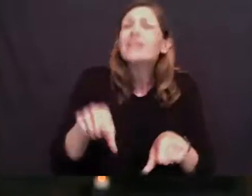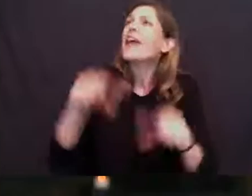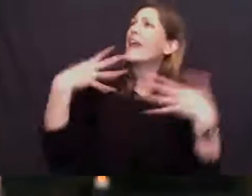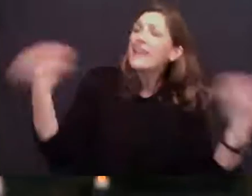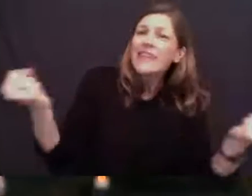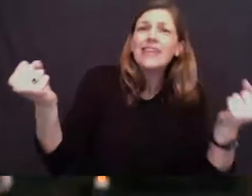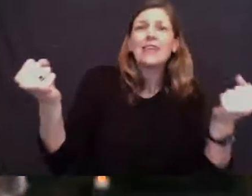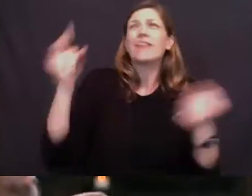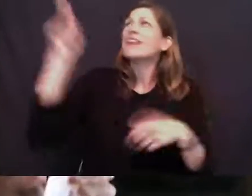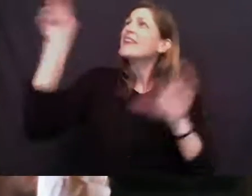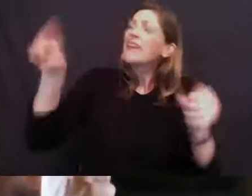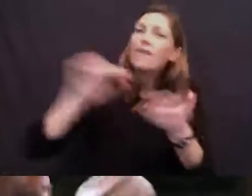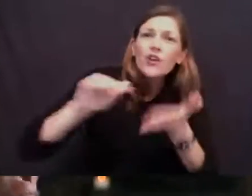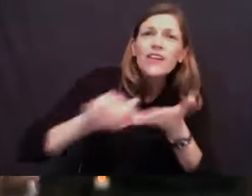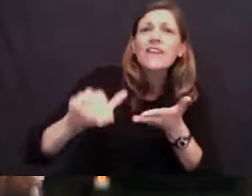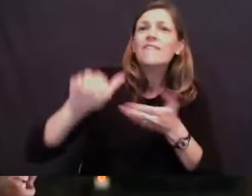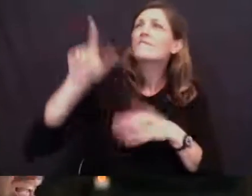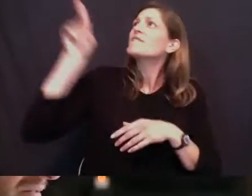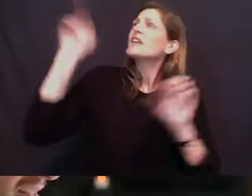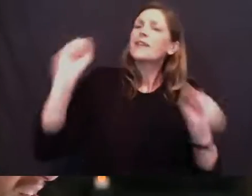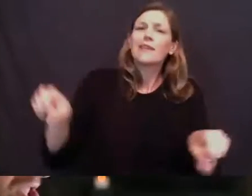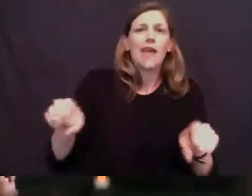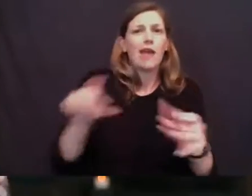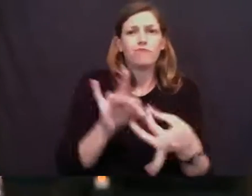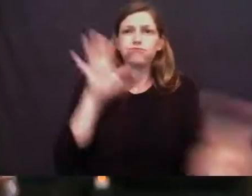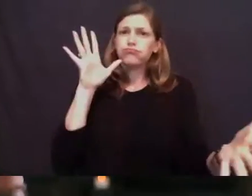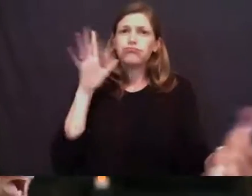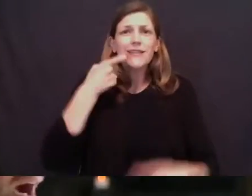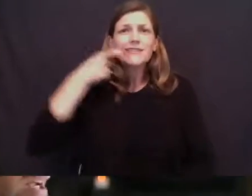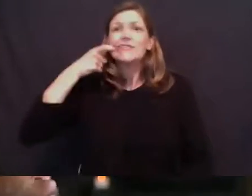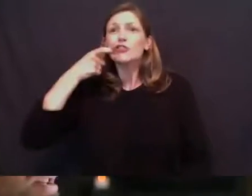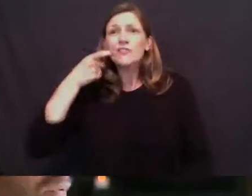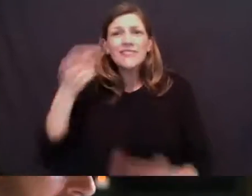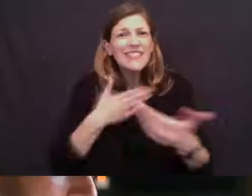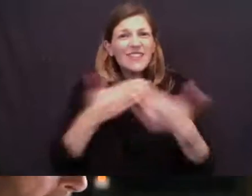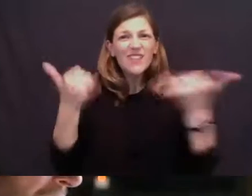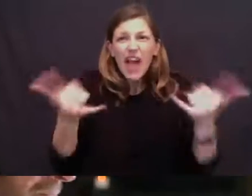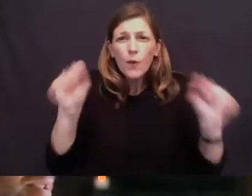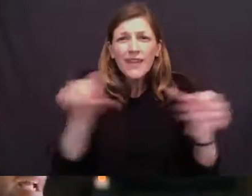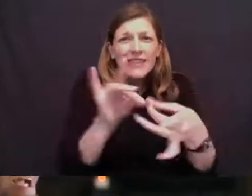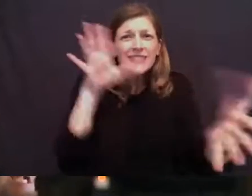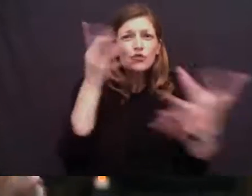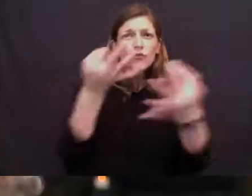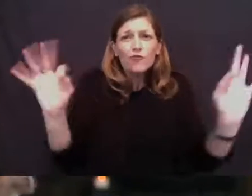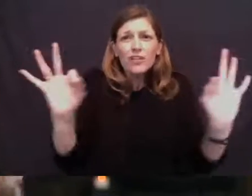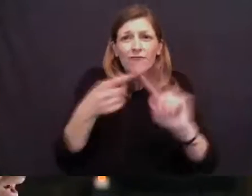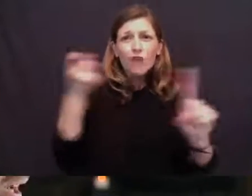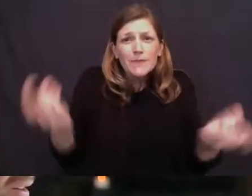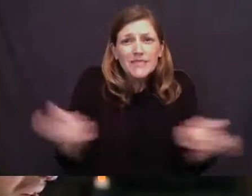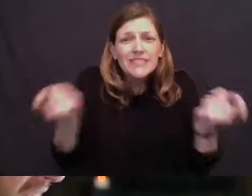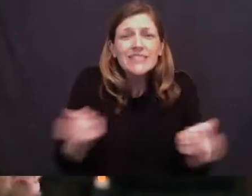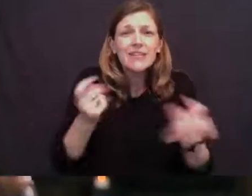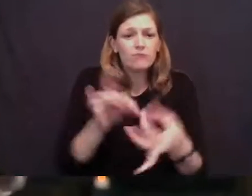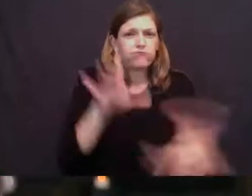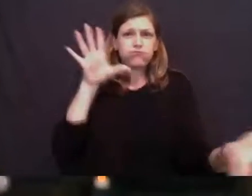can forgive you. Even now, he can snap the chains of addiction. Even now, he can set you free from sin. He can set you free